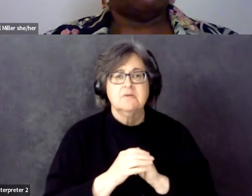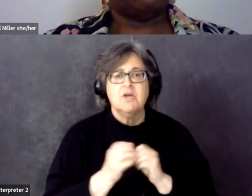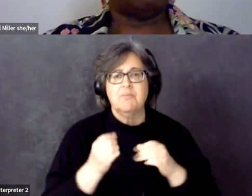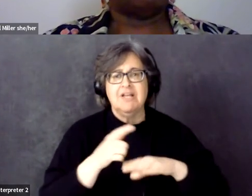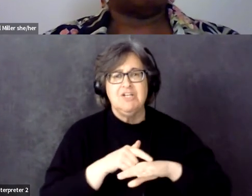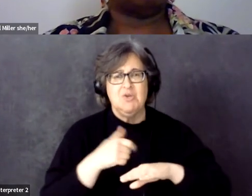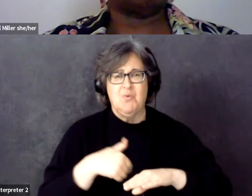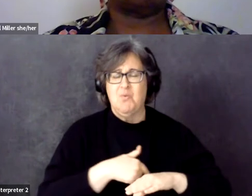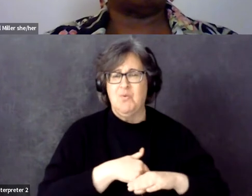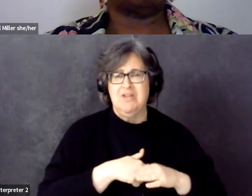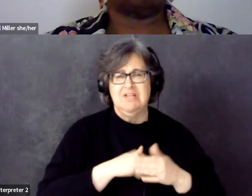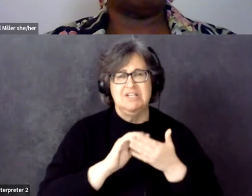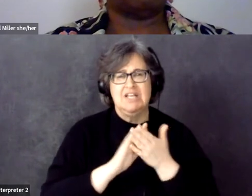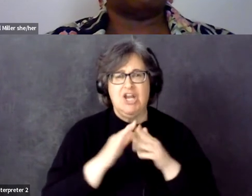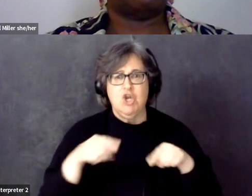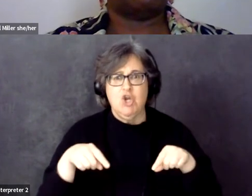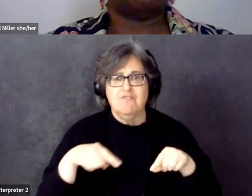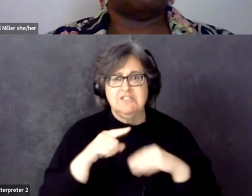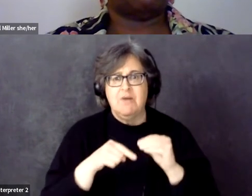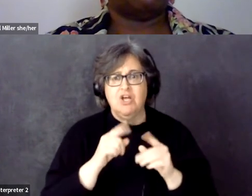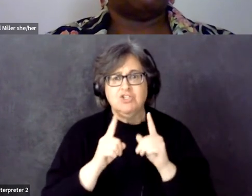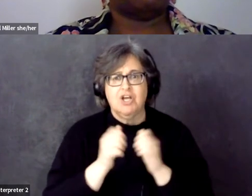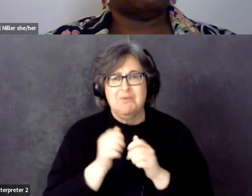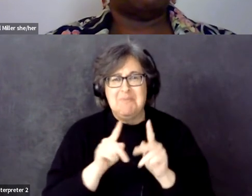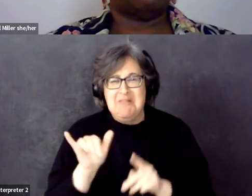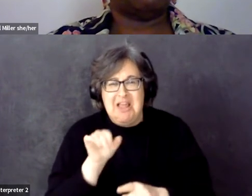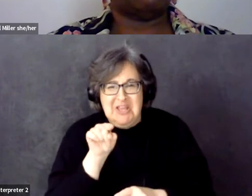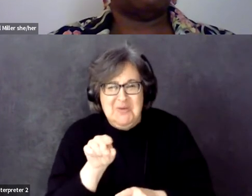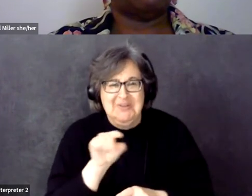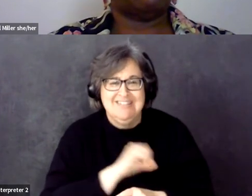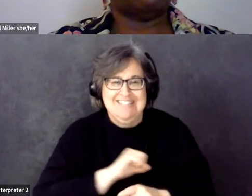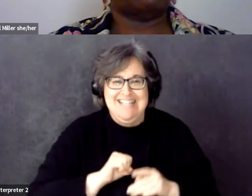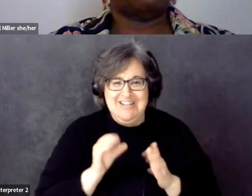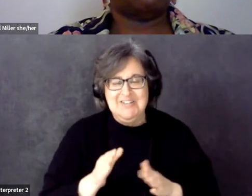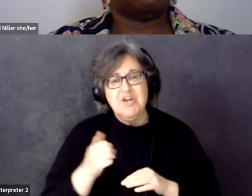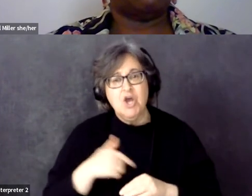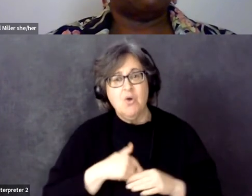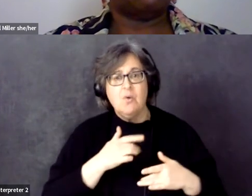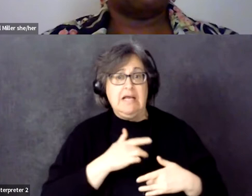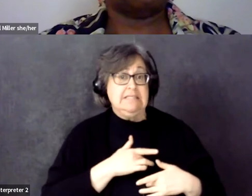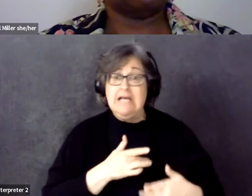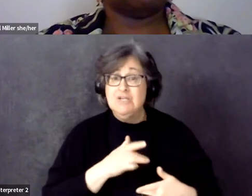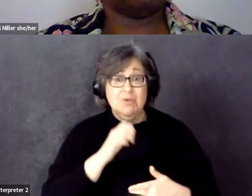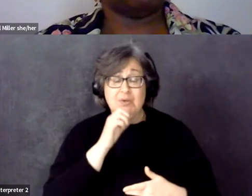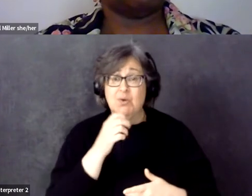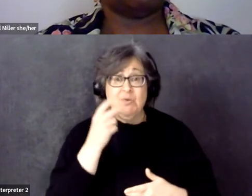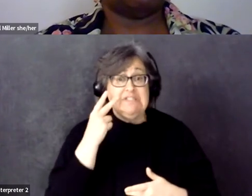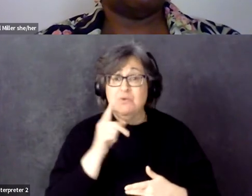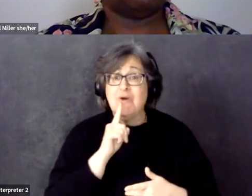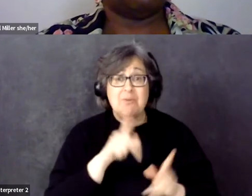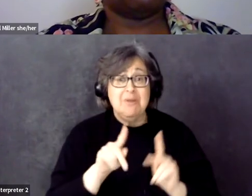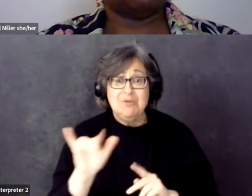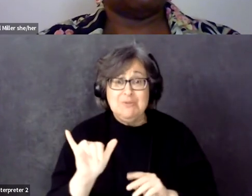we as people, we get really nervous about talking to people like you because we usually don't see that y'all are people